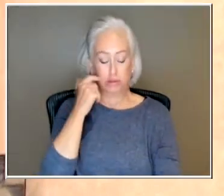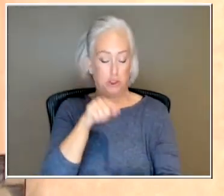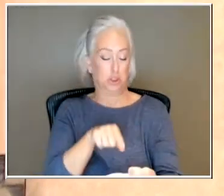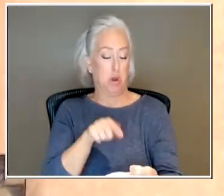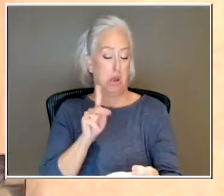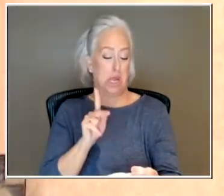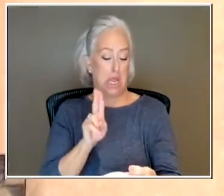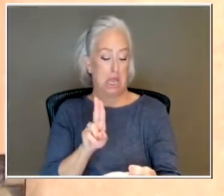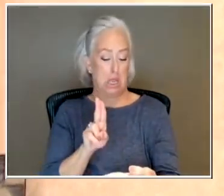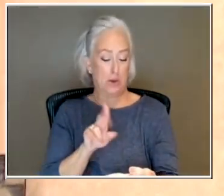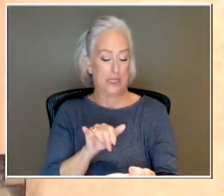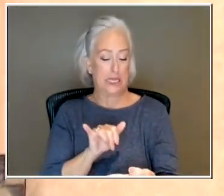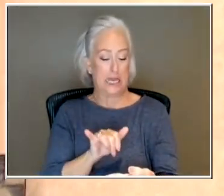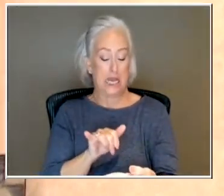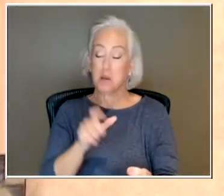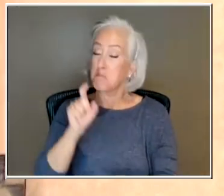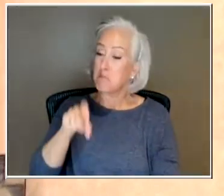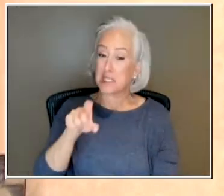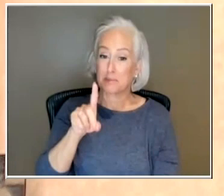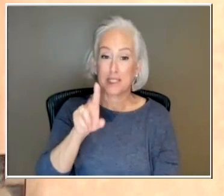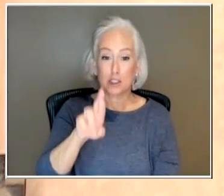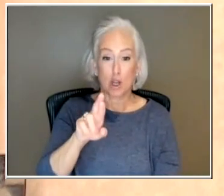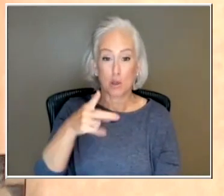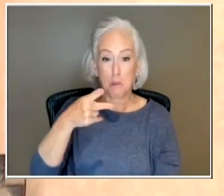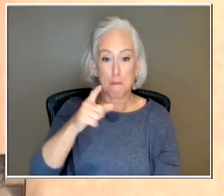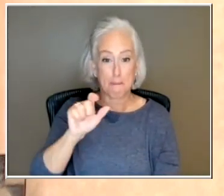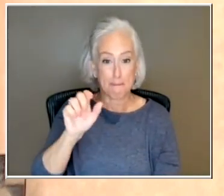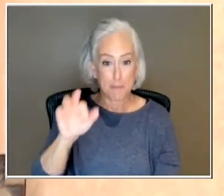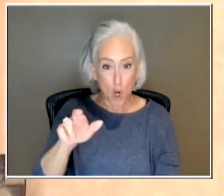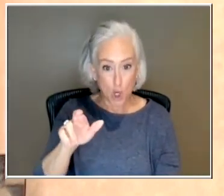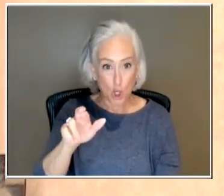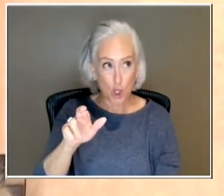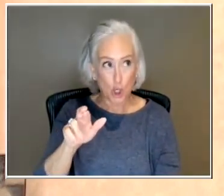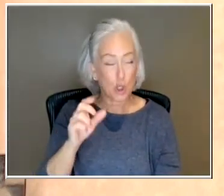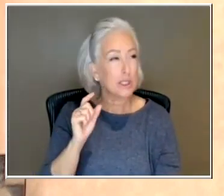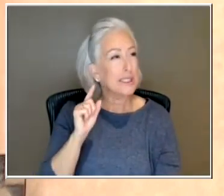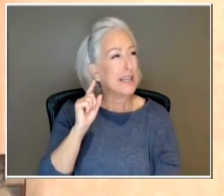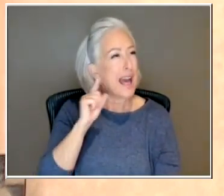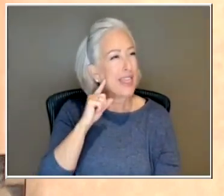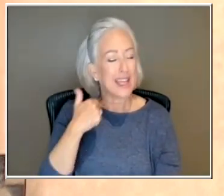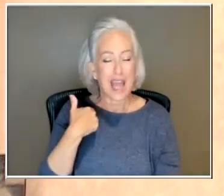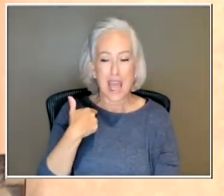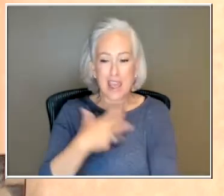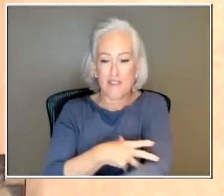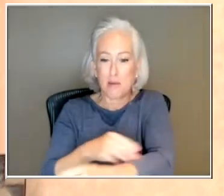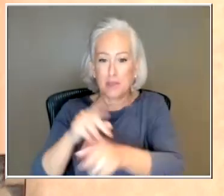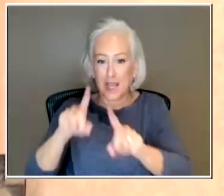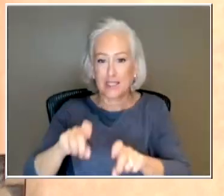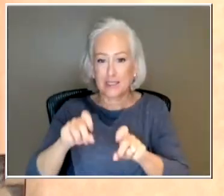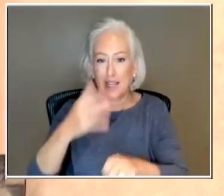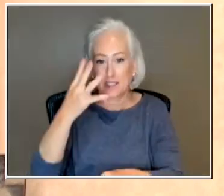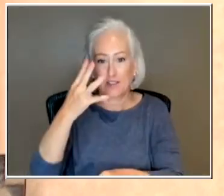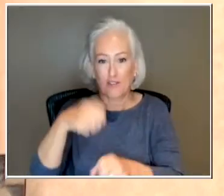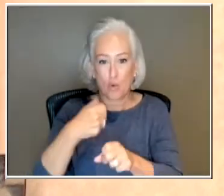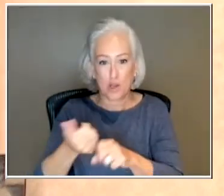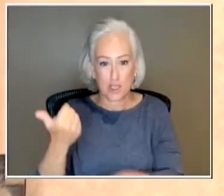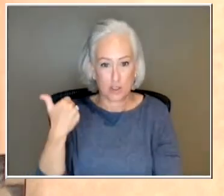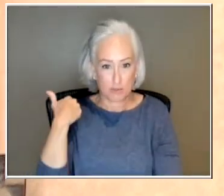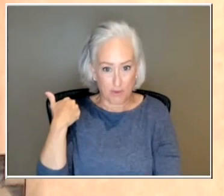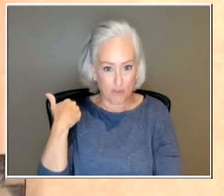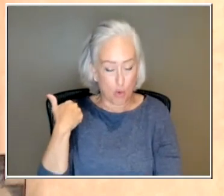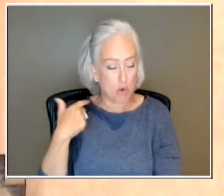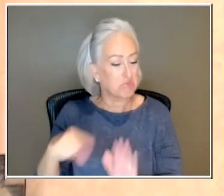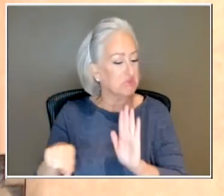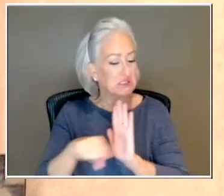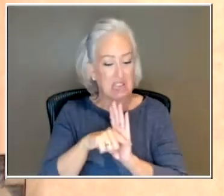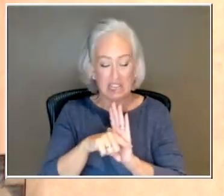it's like, this must be Dr. Parker. And I'd had a test 4 years earlier, and it came back negative, and I was expecting the same